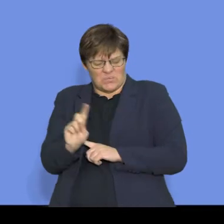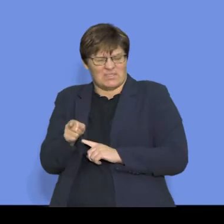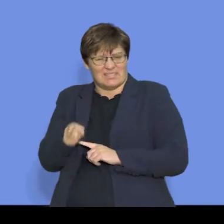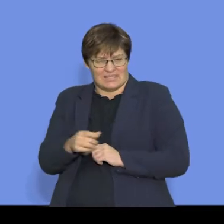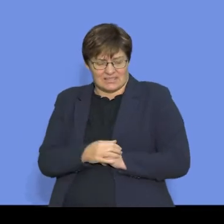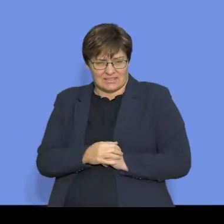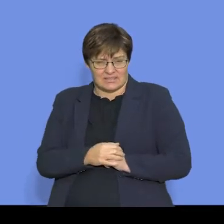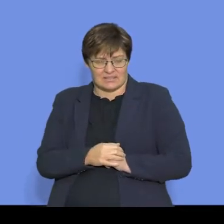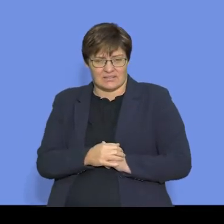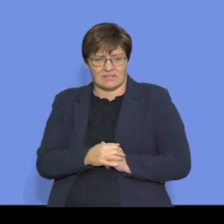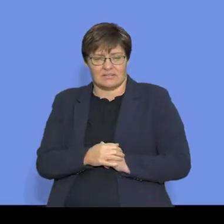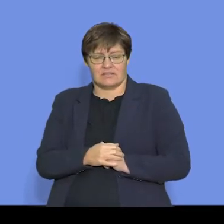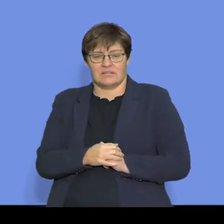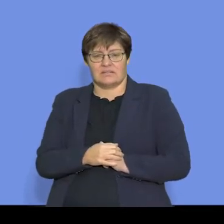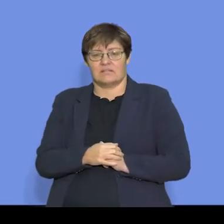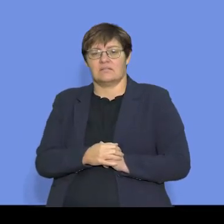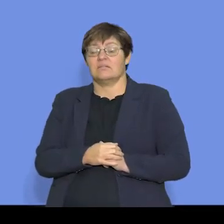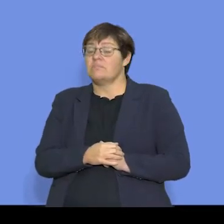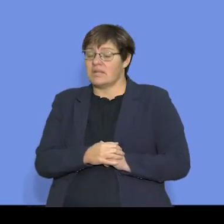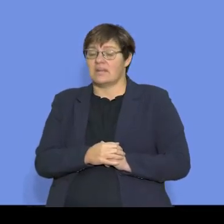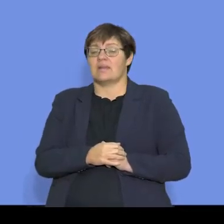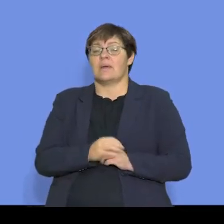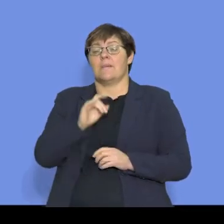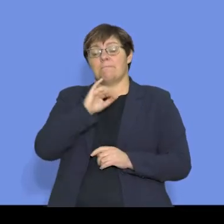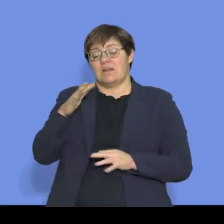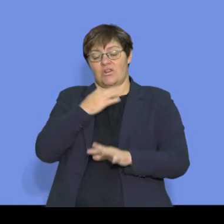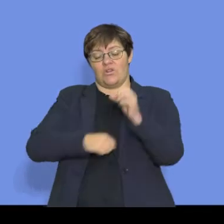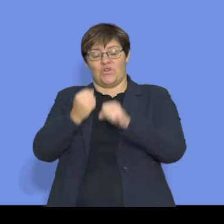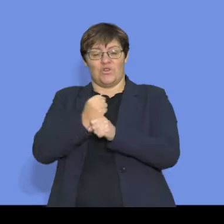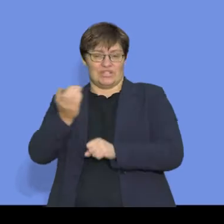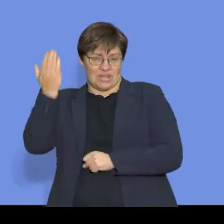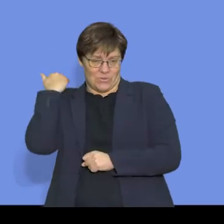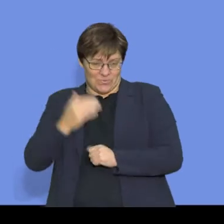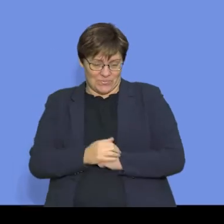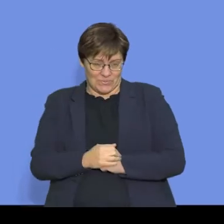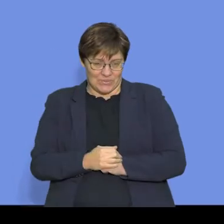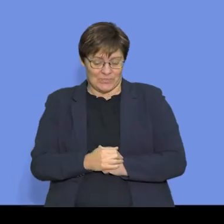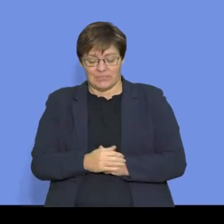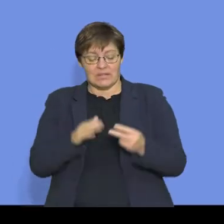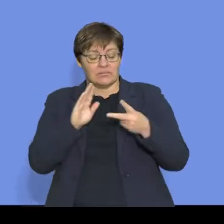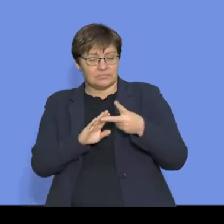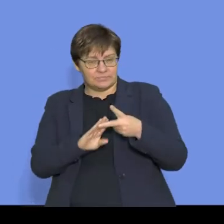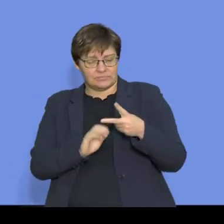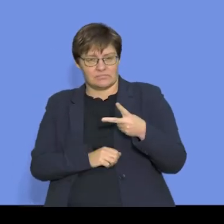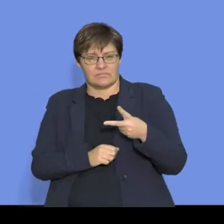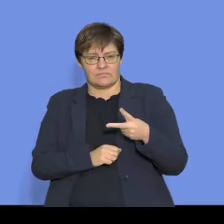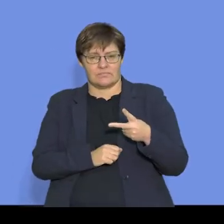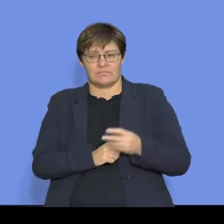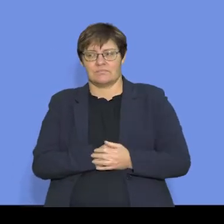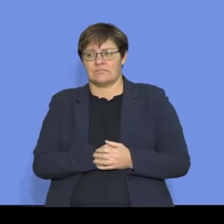for? And obviously, million years ago. Then the second one is